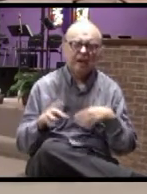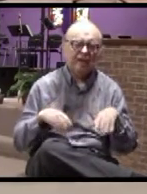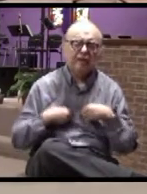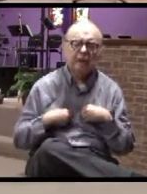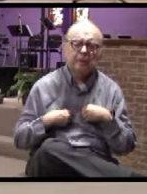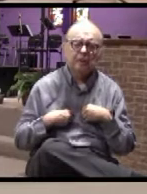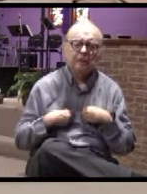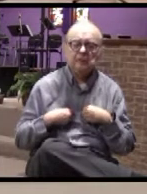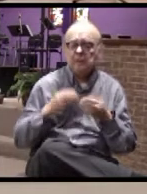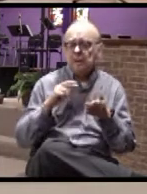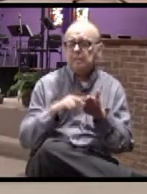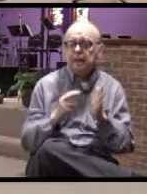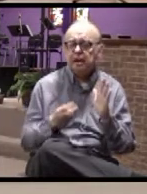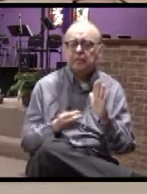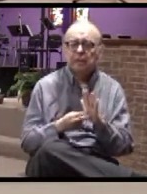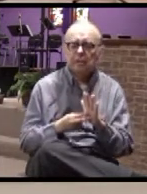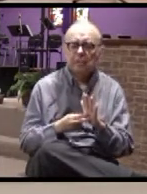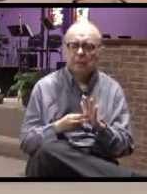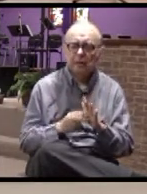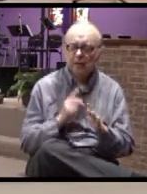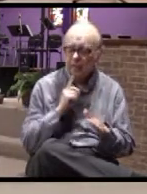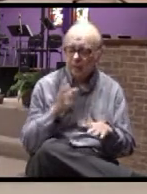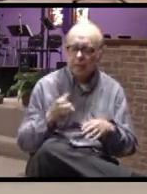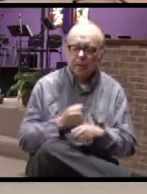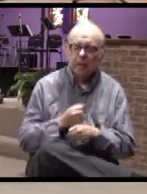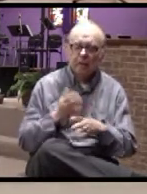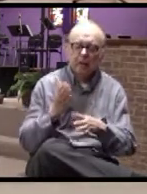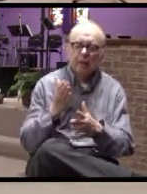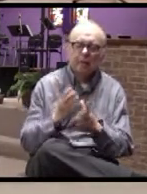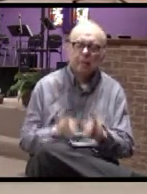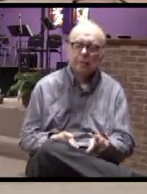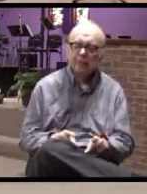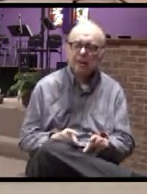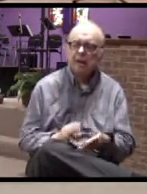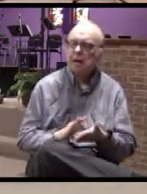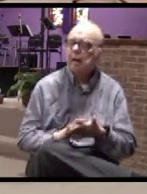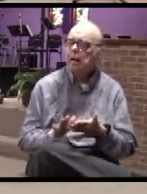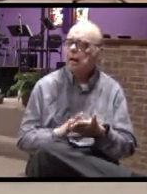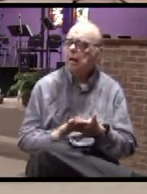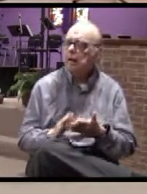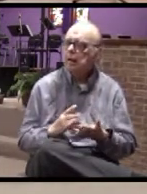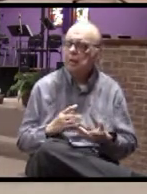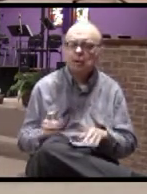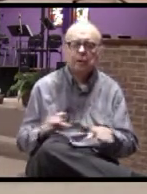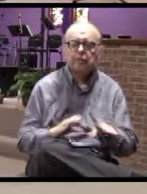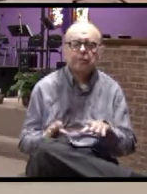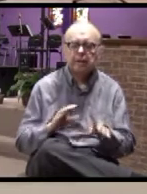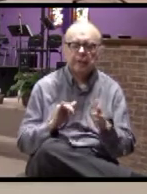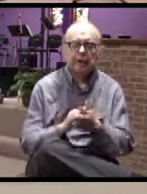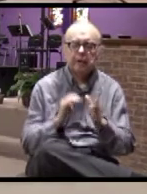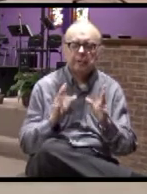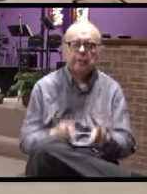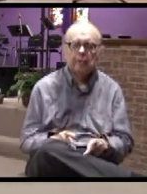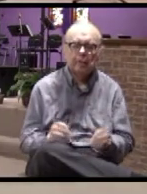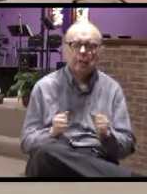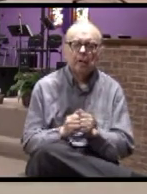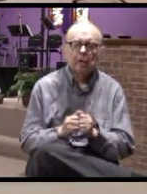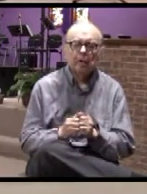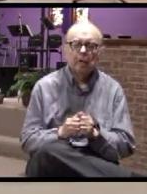what it means is to receive someone kindly or to treat them